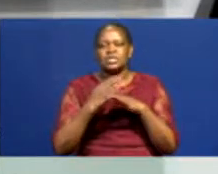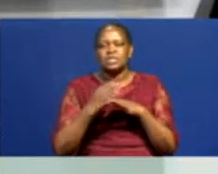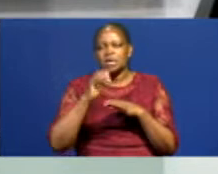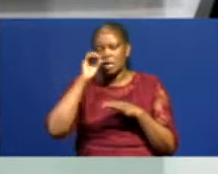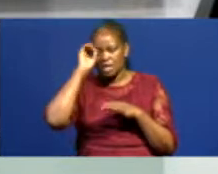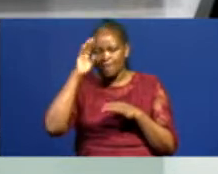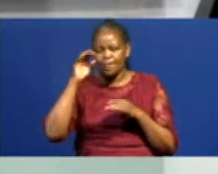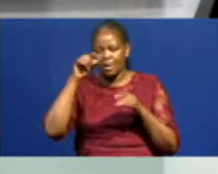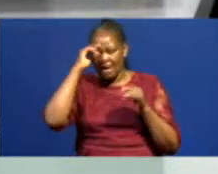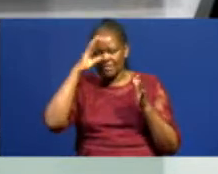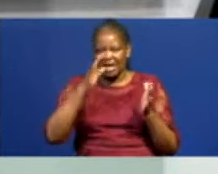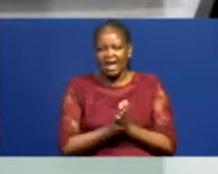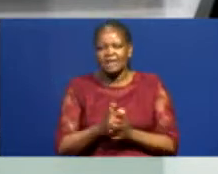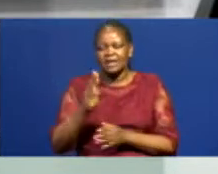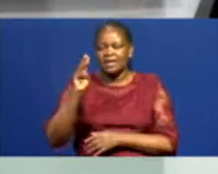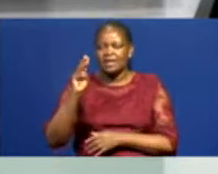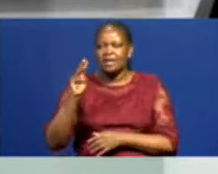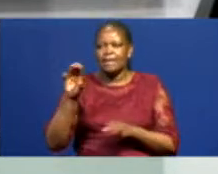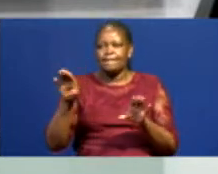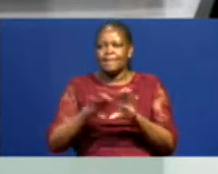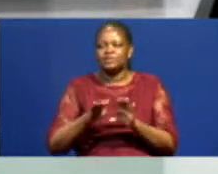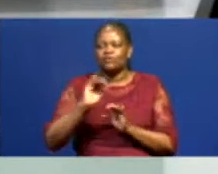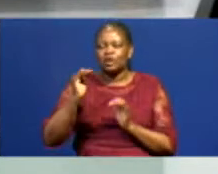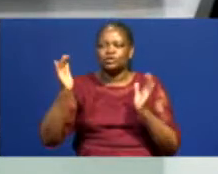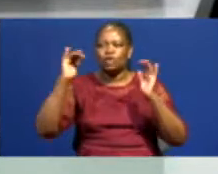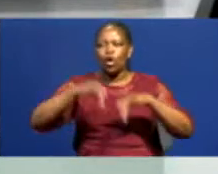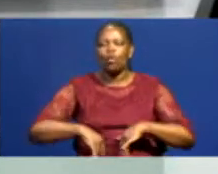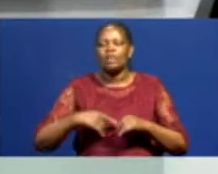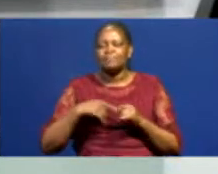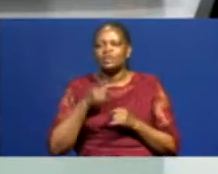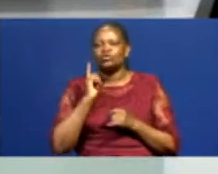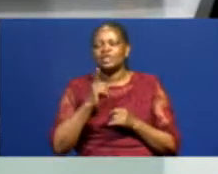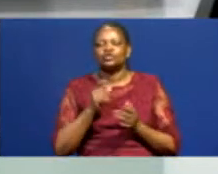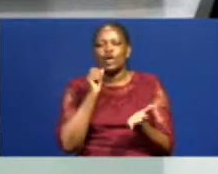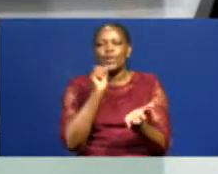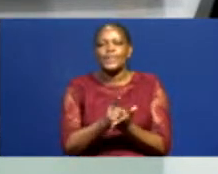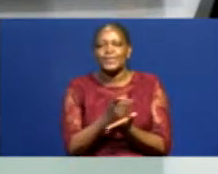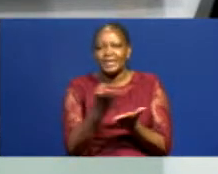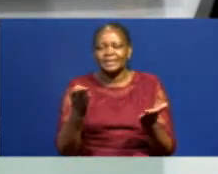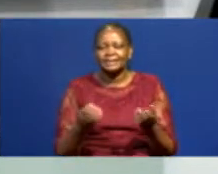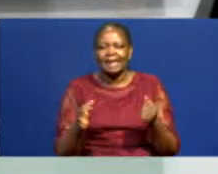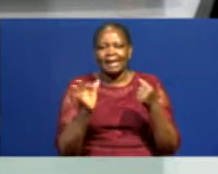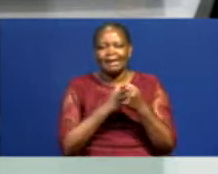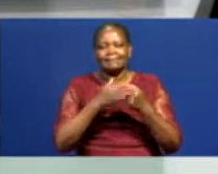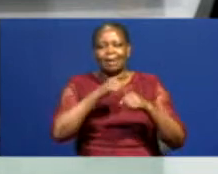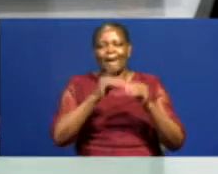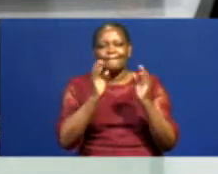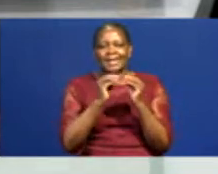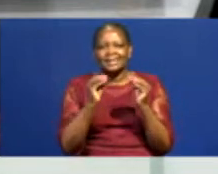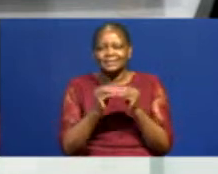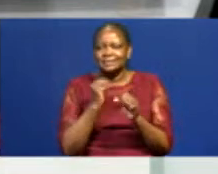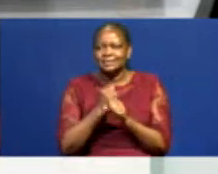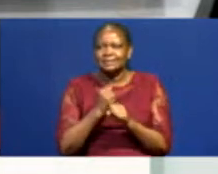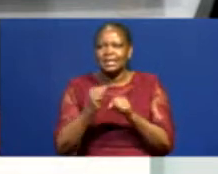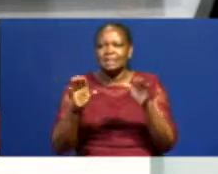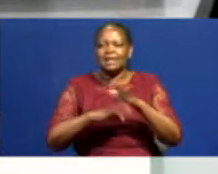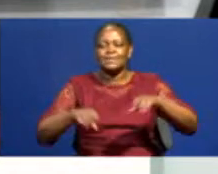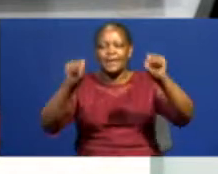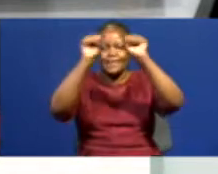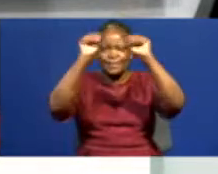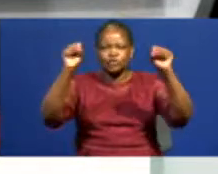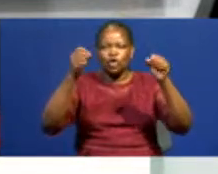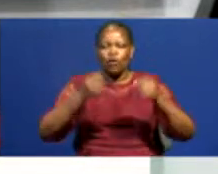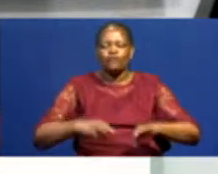and members of the county assembly who have been threatening to impeach him. In an eight-hour meeting held at the deputy president's